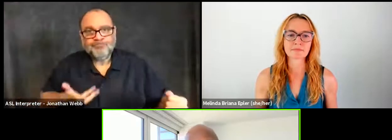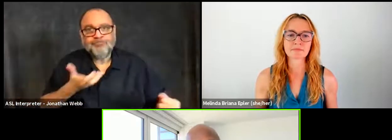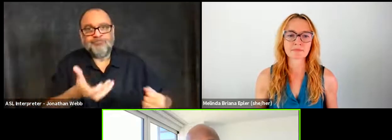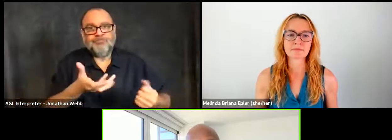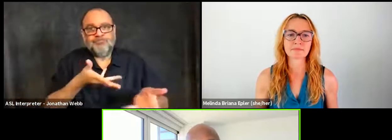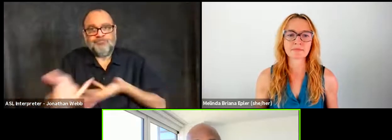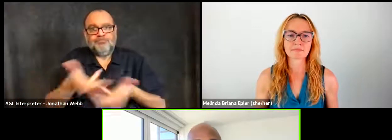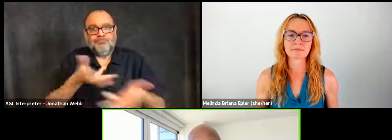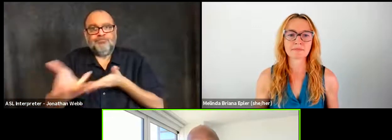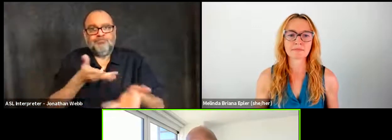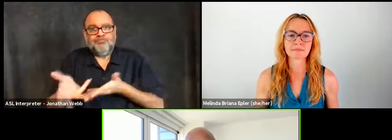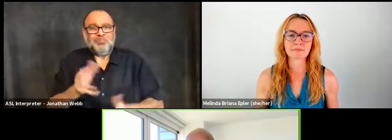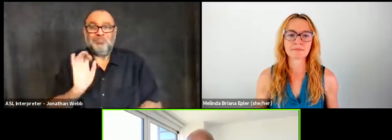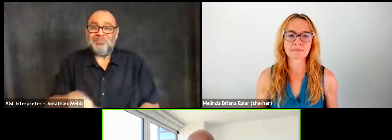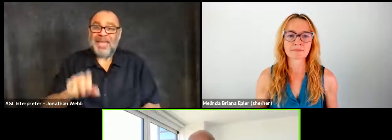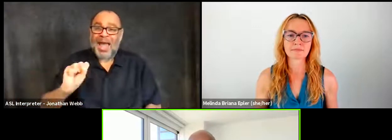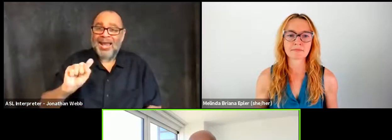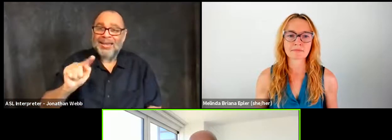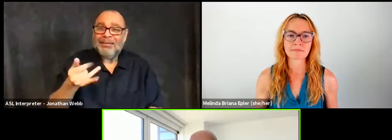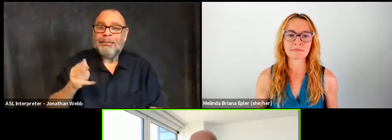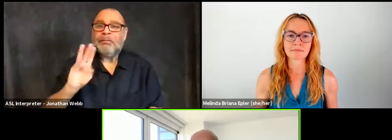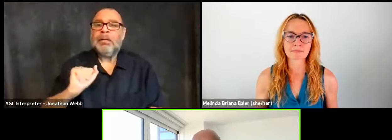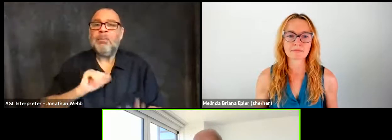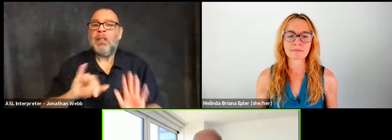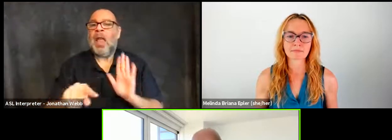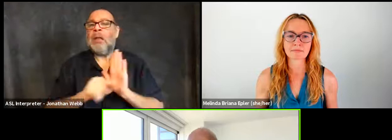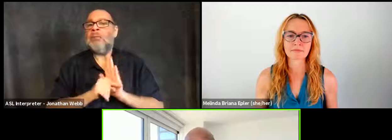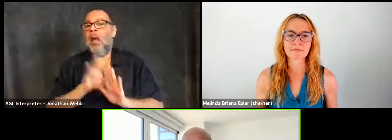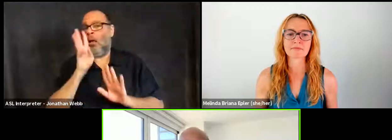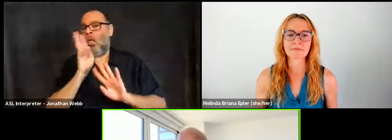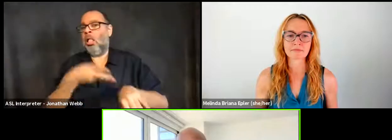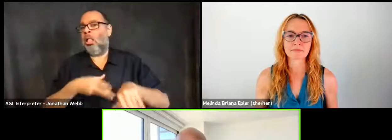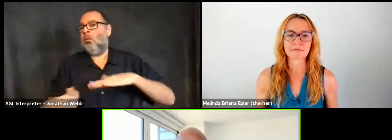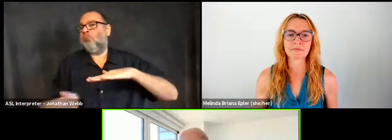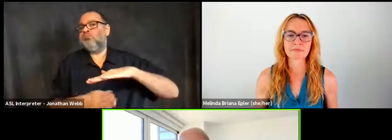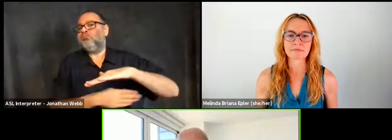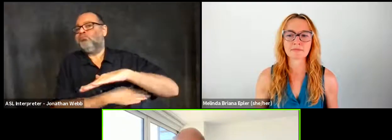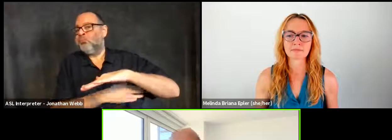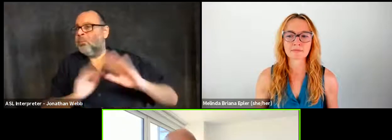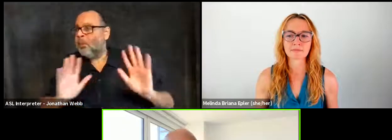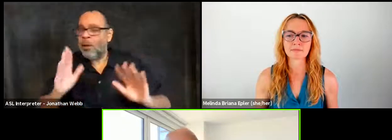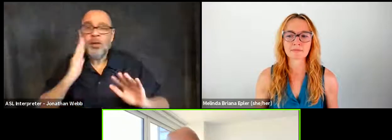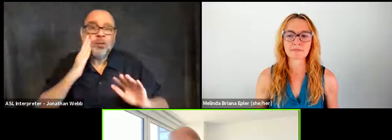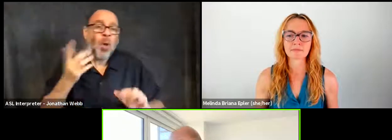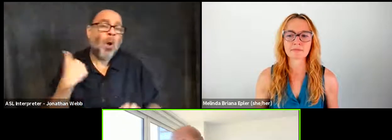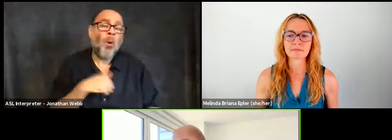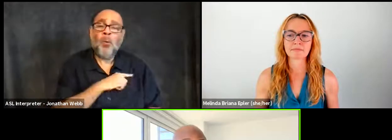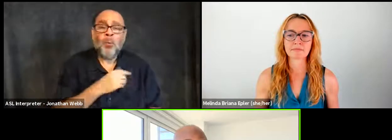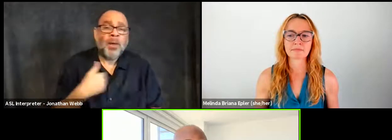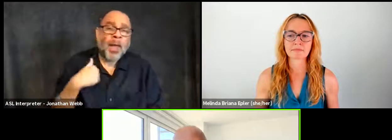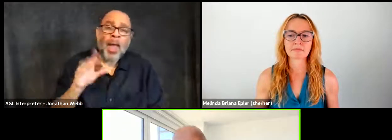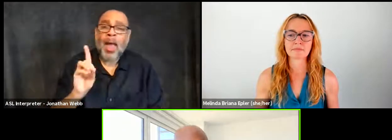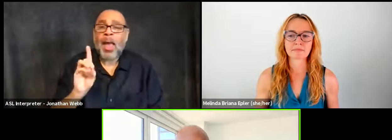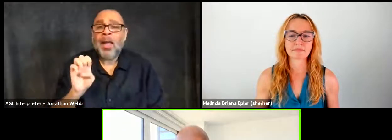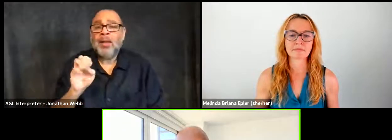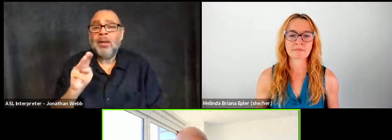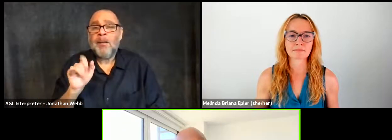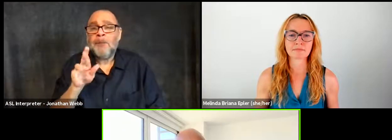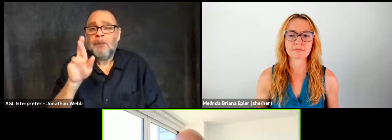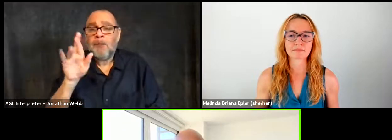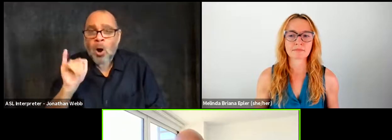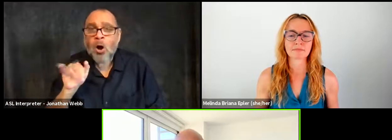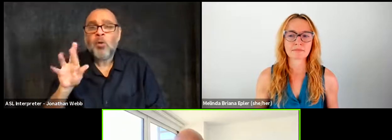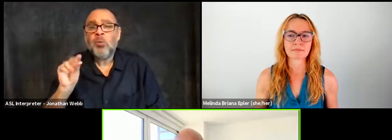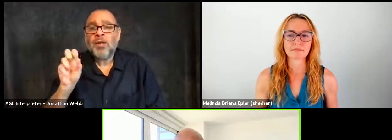talking about it. We don't need just rappers. We don't need athletes. Like we had DeMar DeRozan in the NBA, one of the first people to talk about